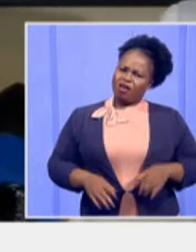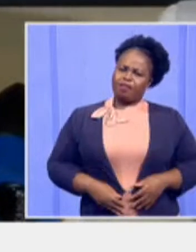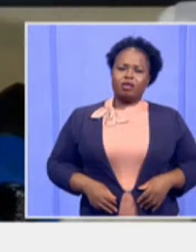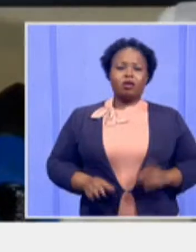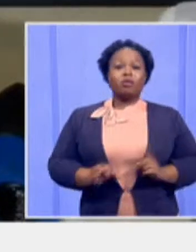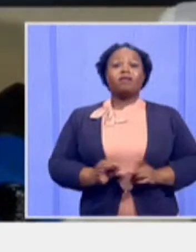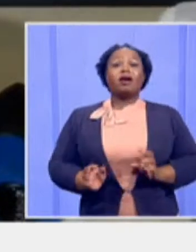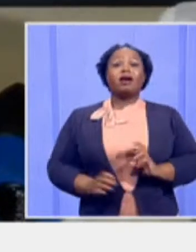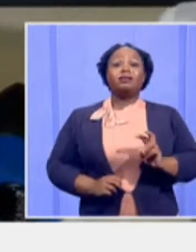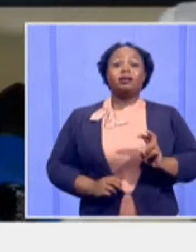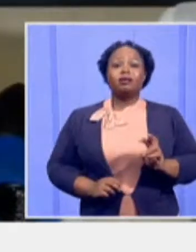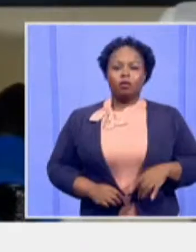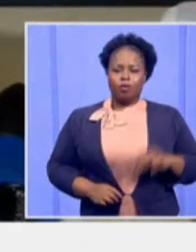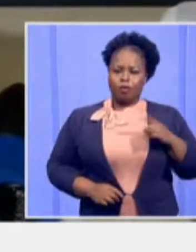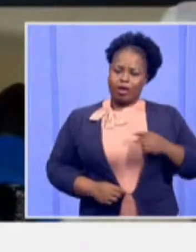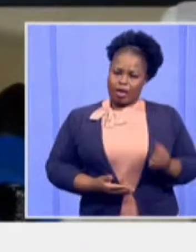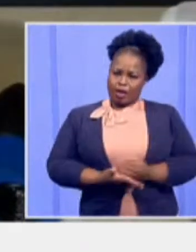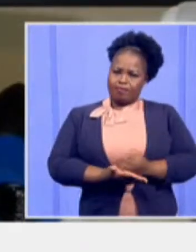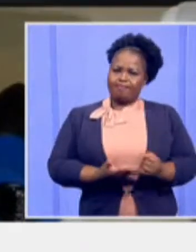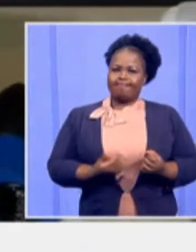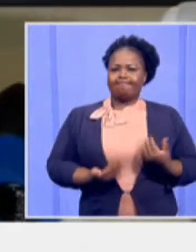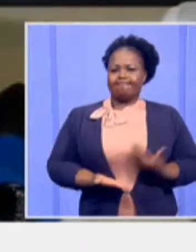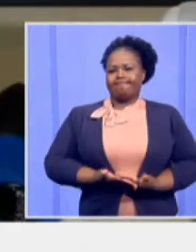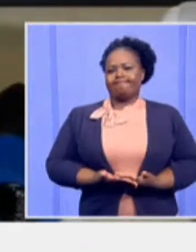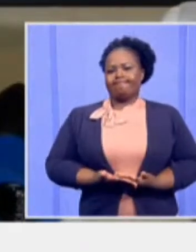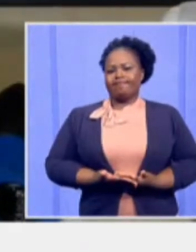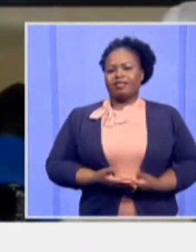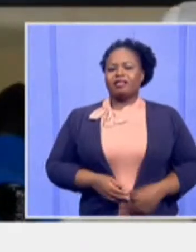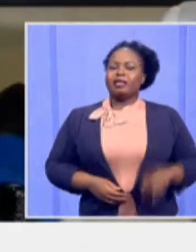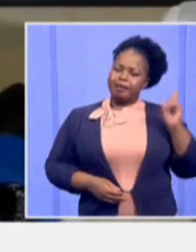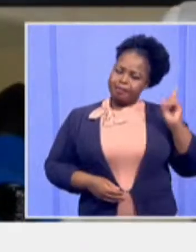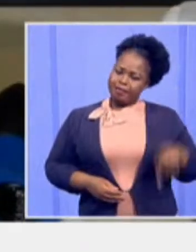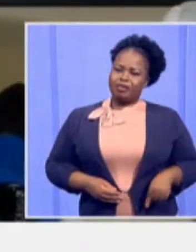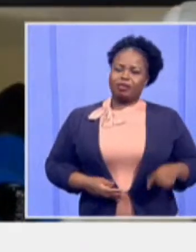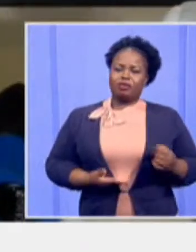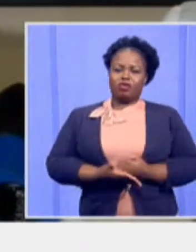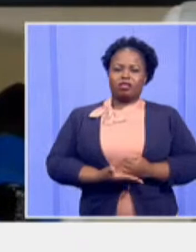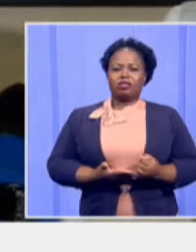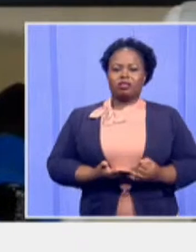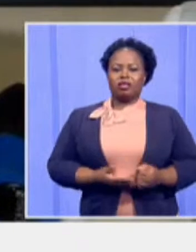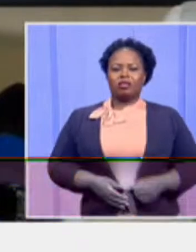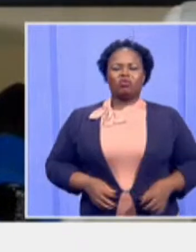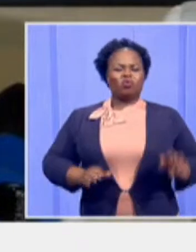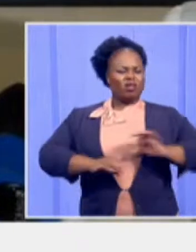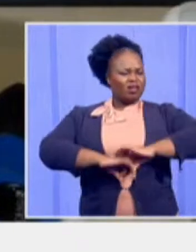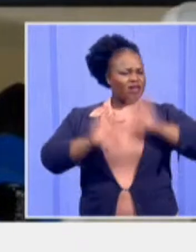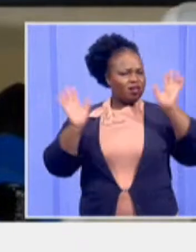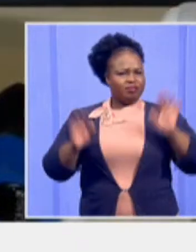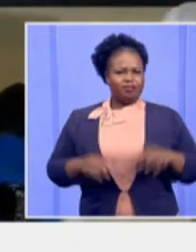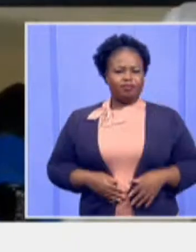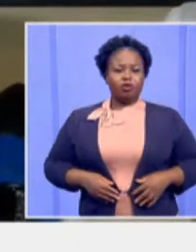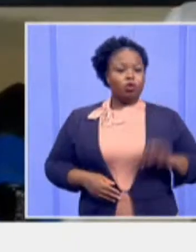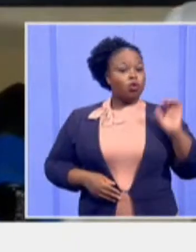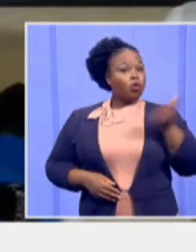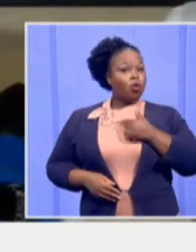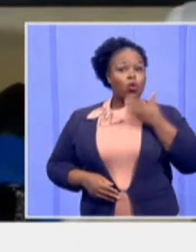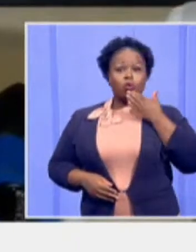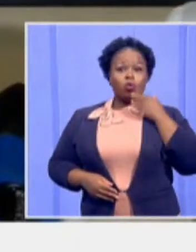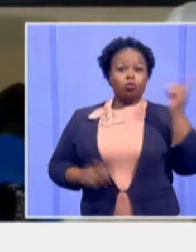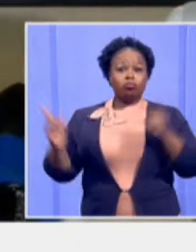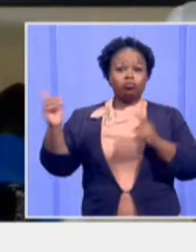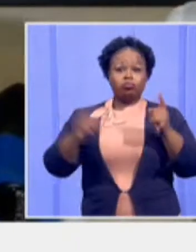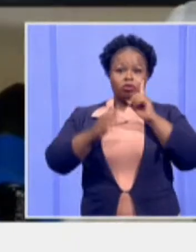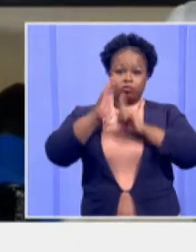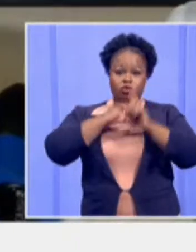They stand a chance to register and they must register. Our stance is clear. Everyone who enters